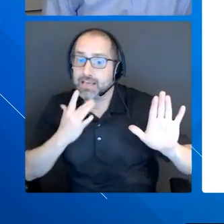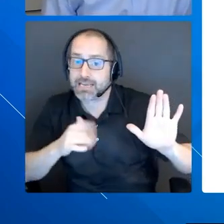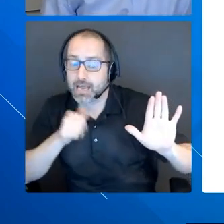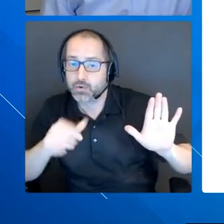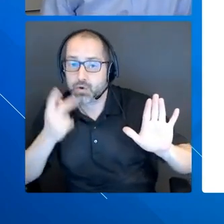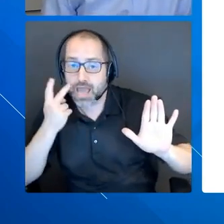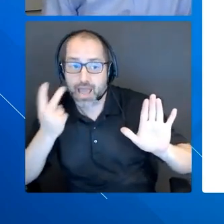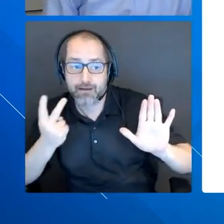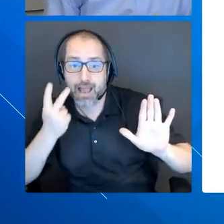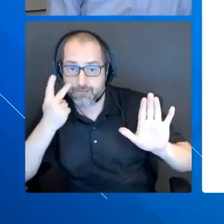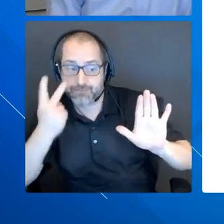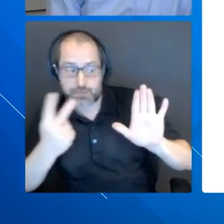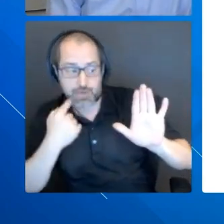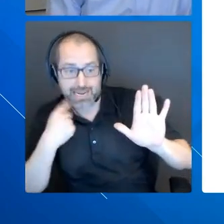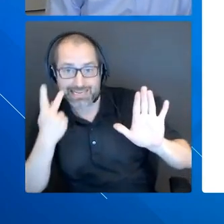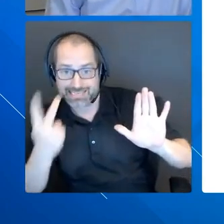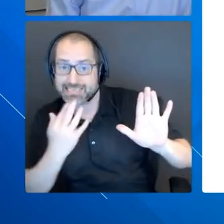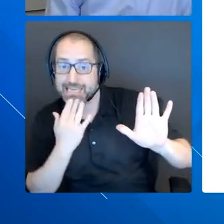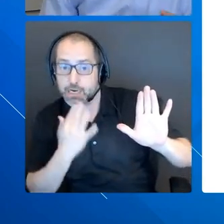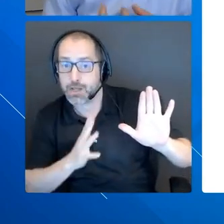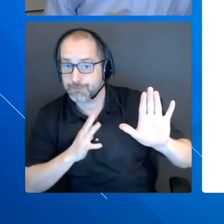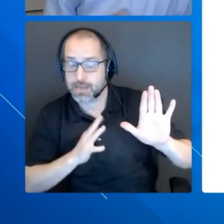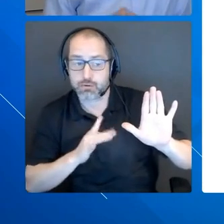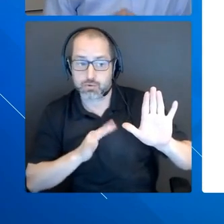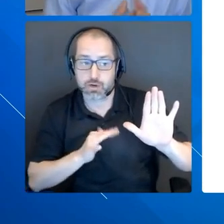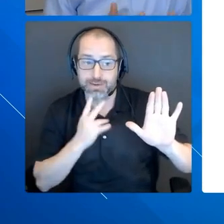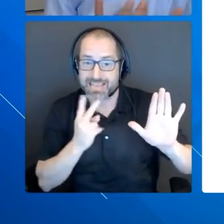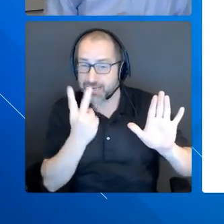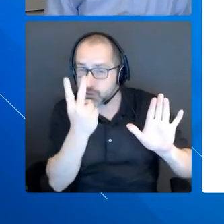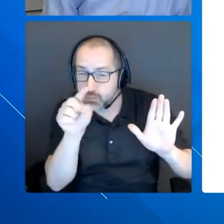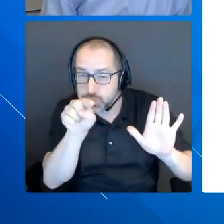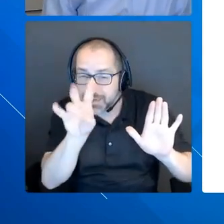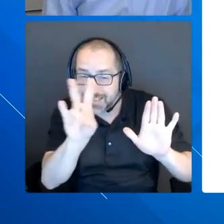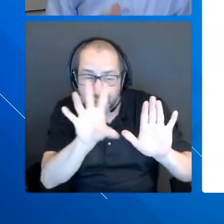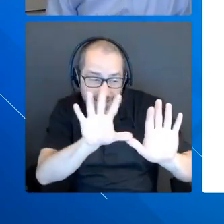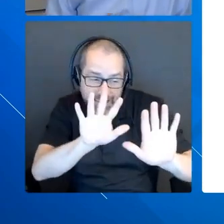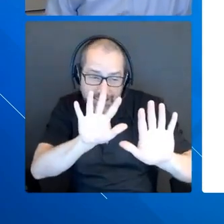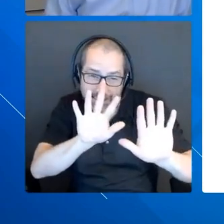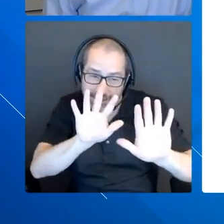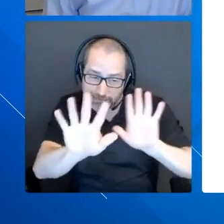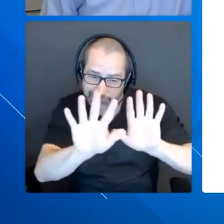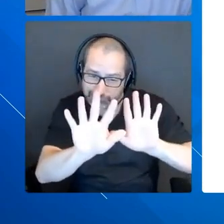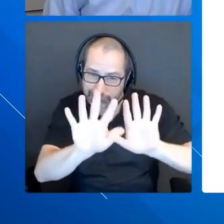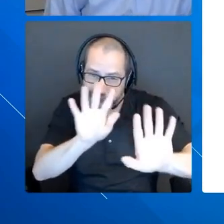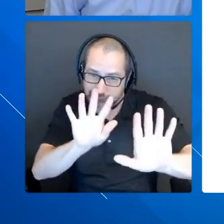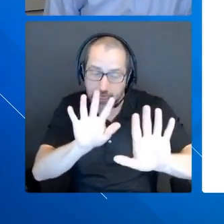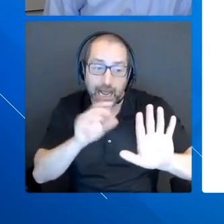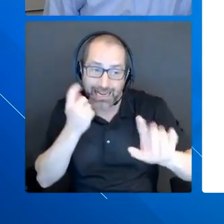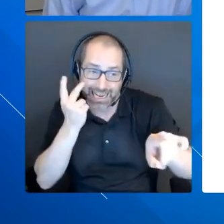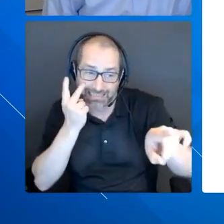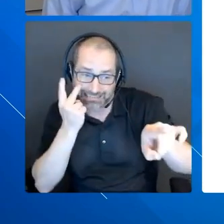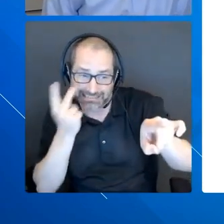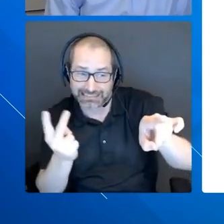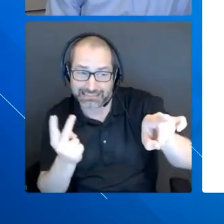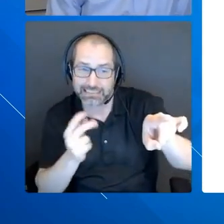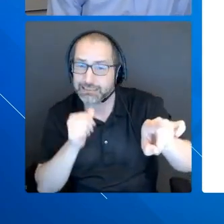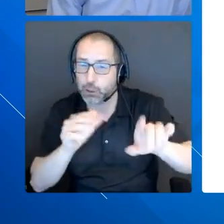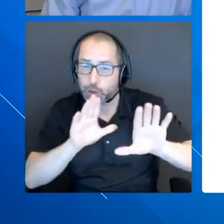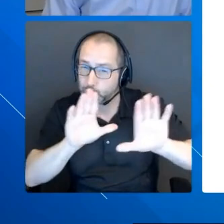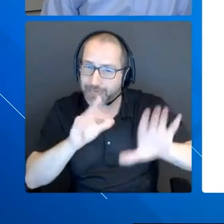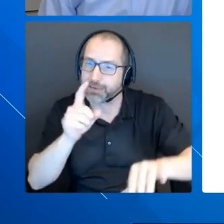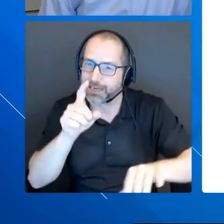them right now. But this is only 2.7. I'm lucky, I can see it. It's not great, but I can see it, but it should be